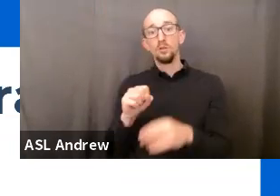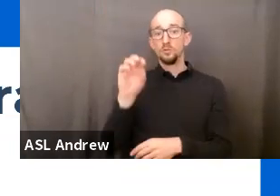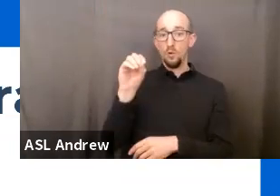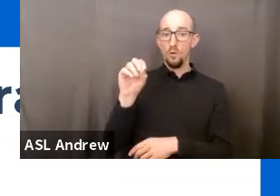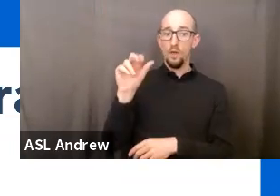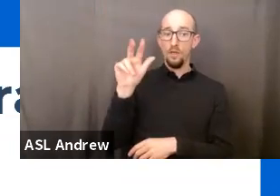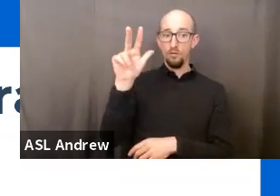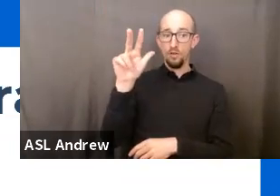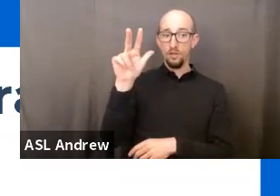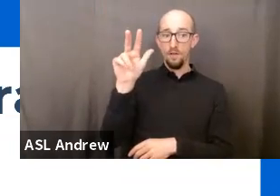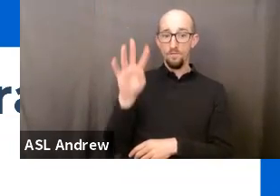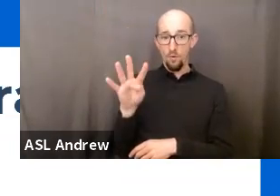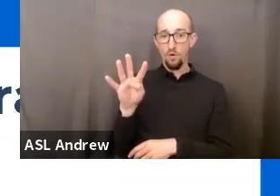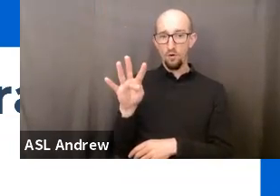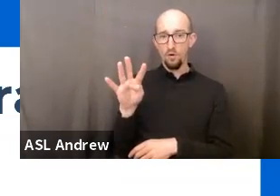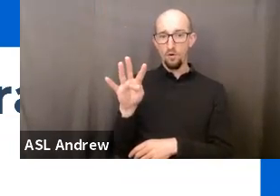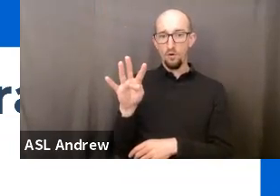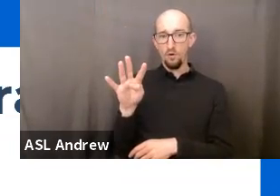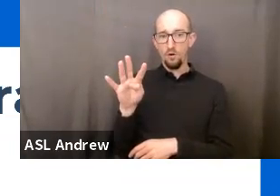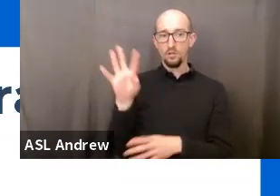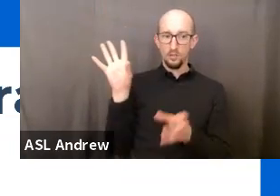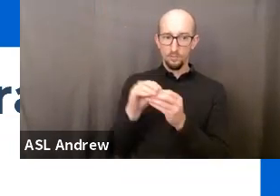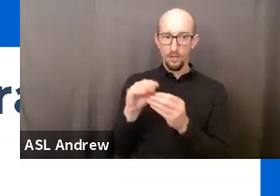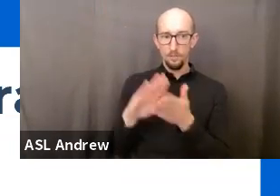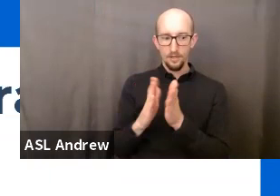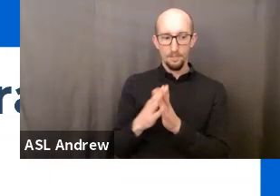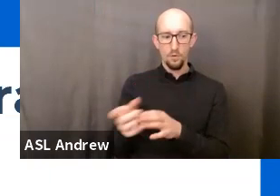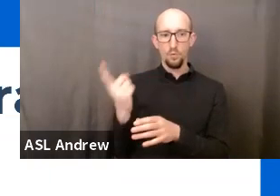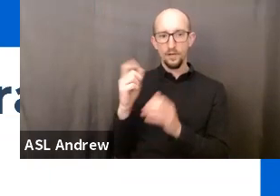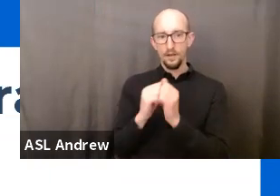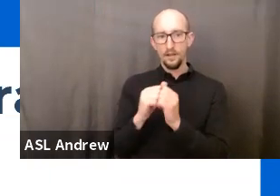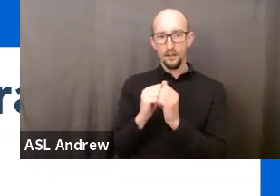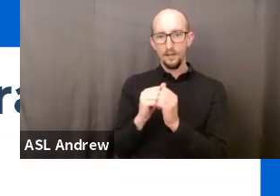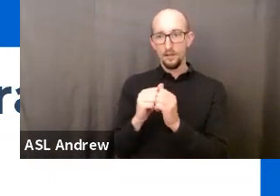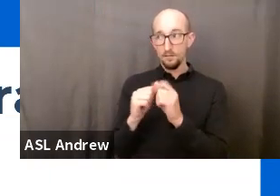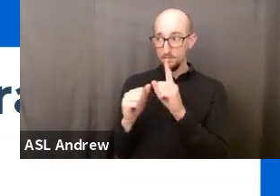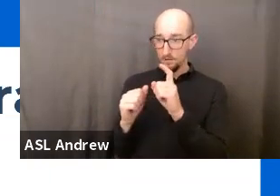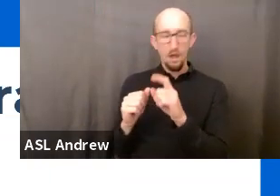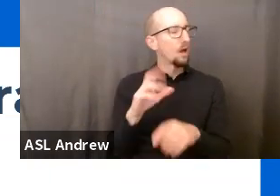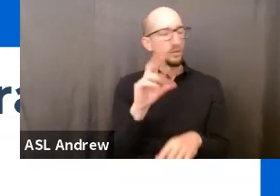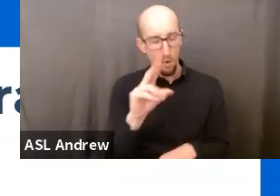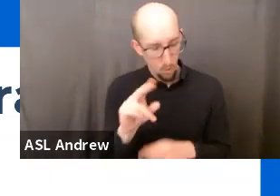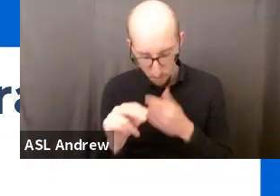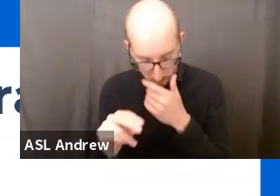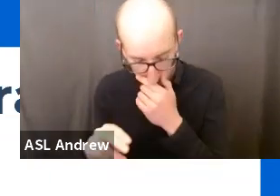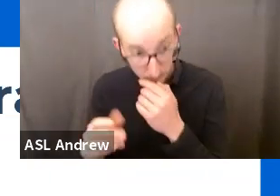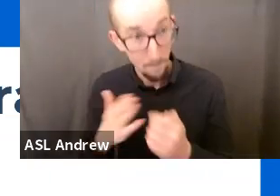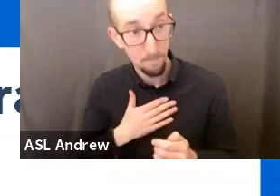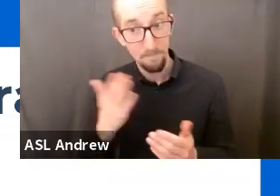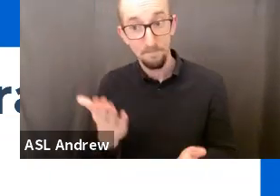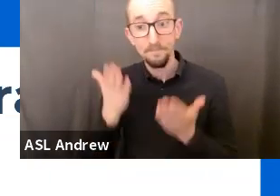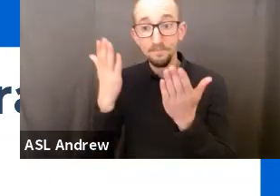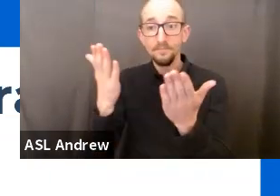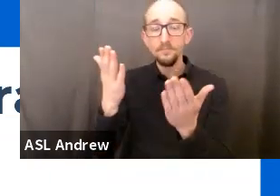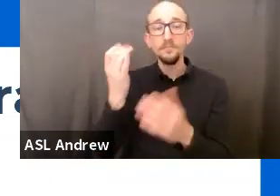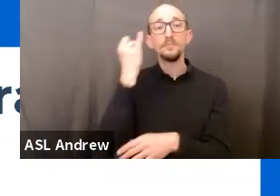4 in that 8 tier is combined? No, Mr. Contempasis, what I was suggesting is that if